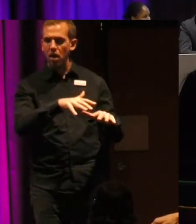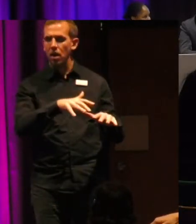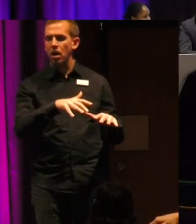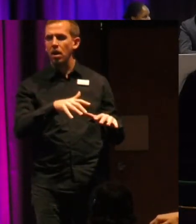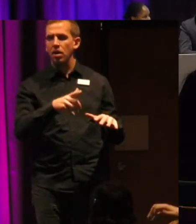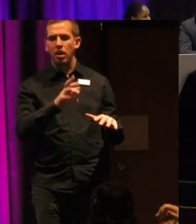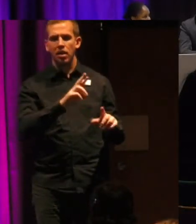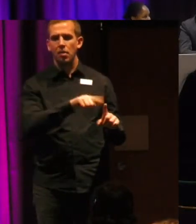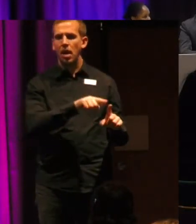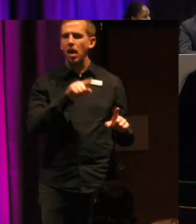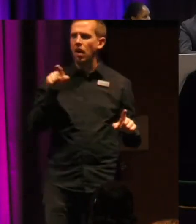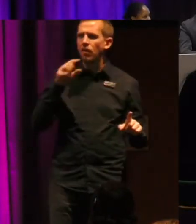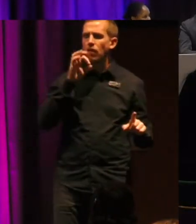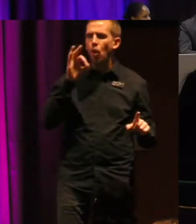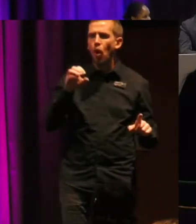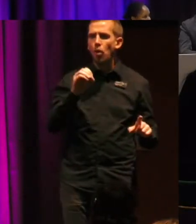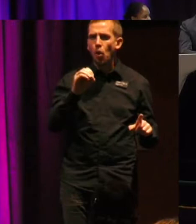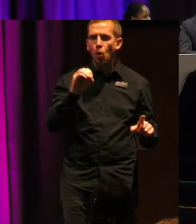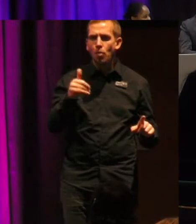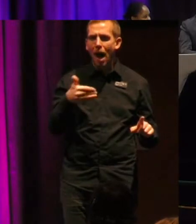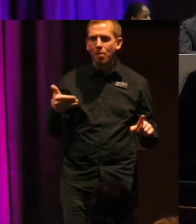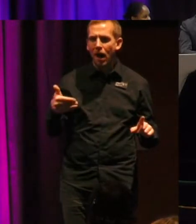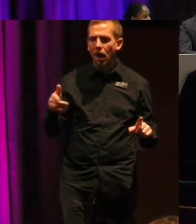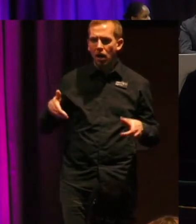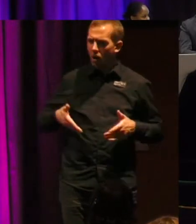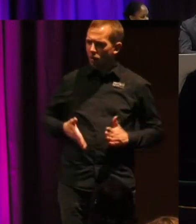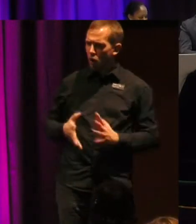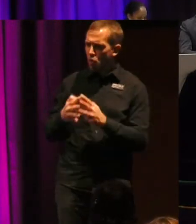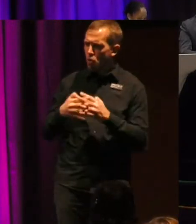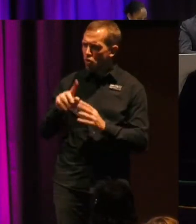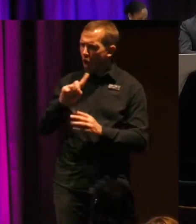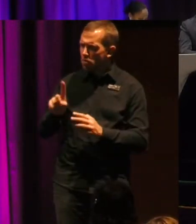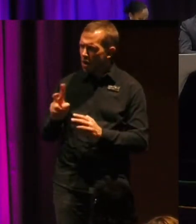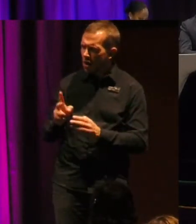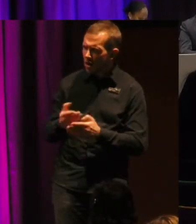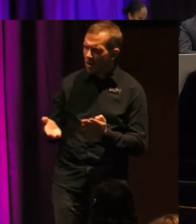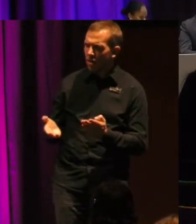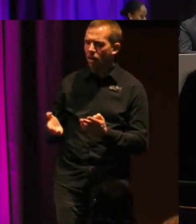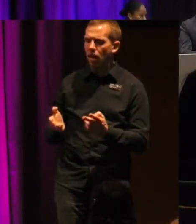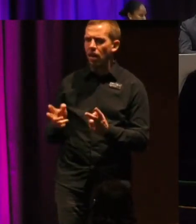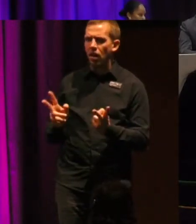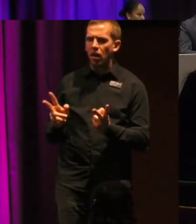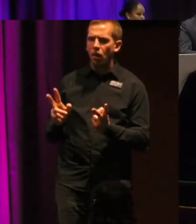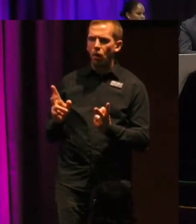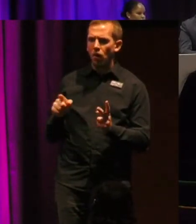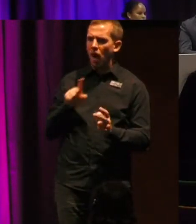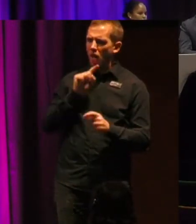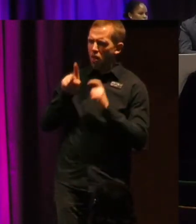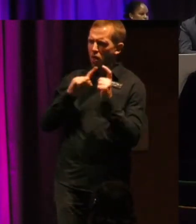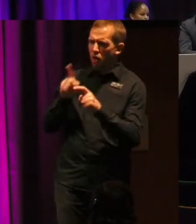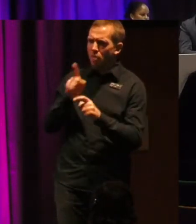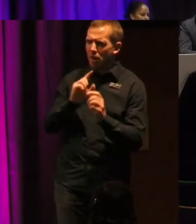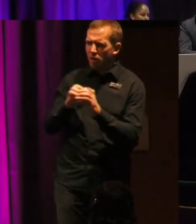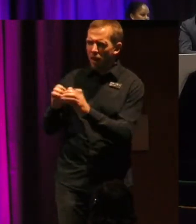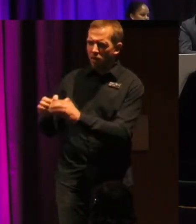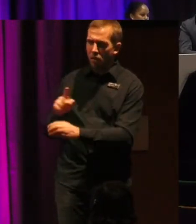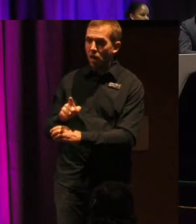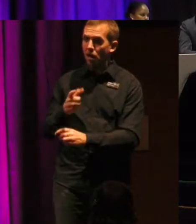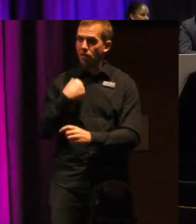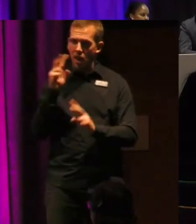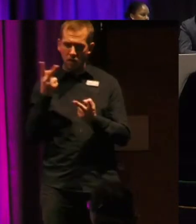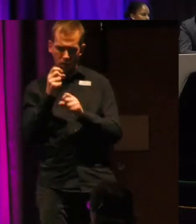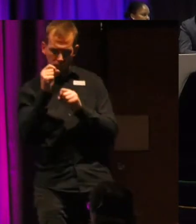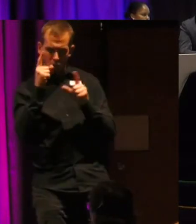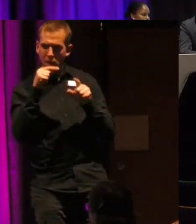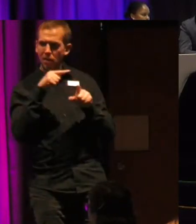whether Obama was born in the United States, or some of his other comments about marginalized communities. So I think we have a question about the media